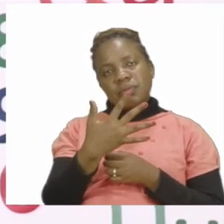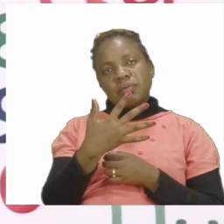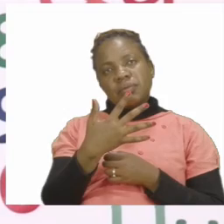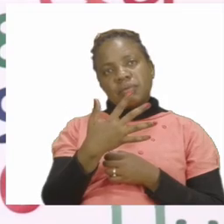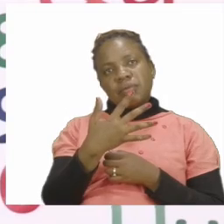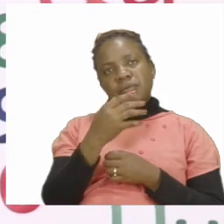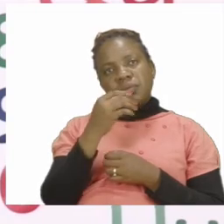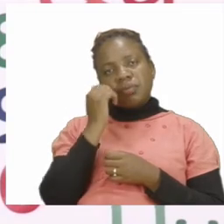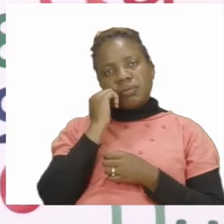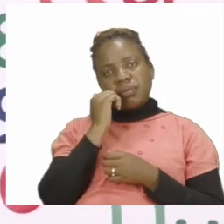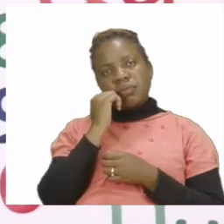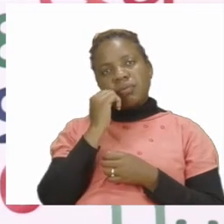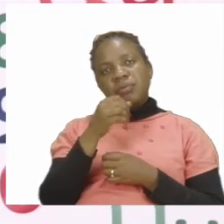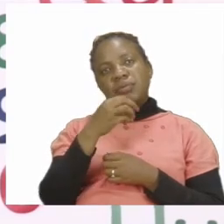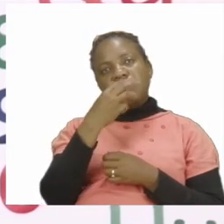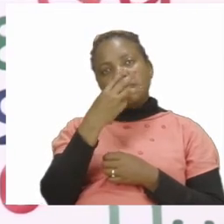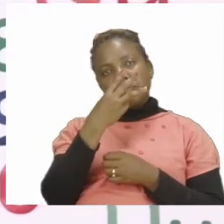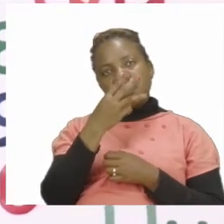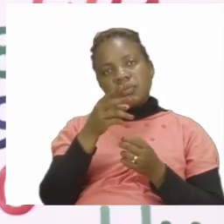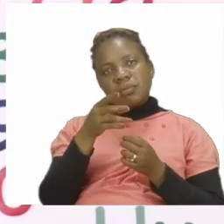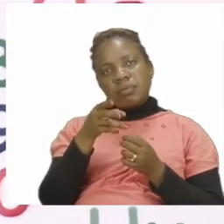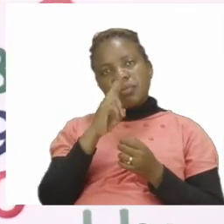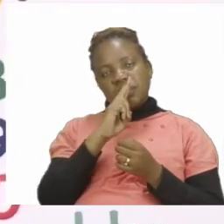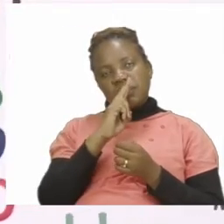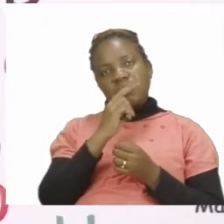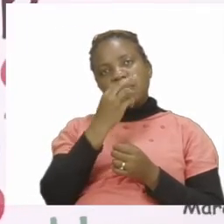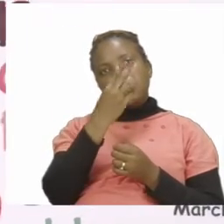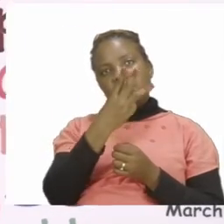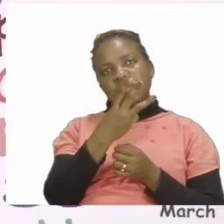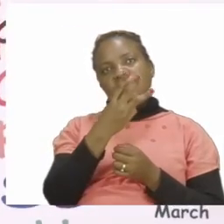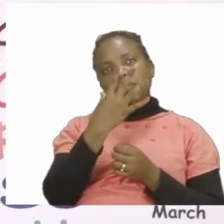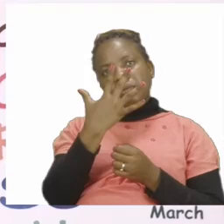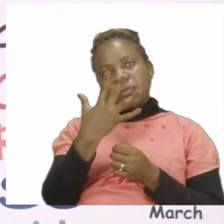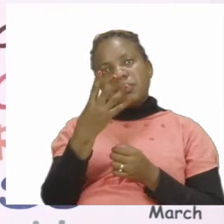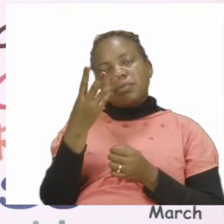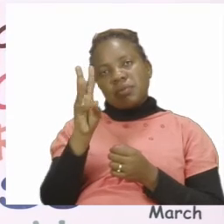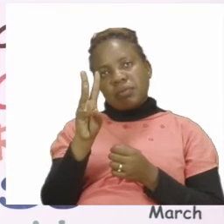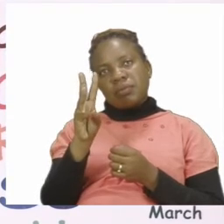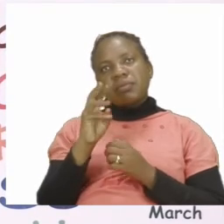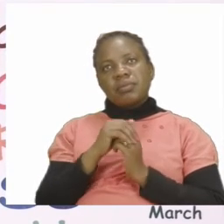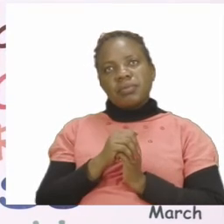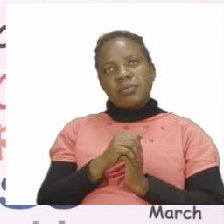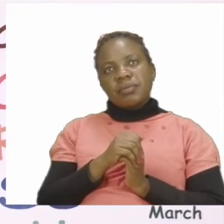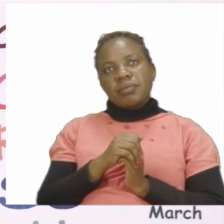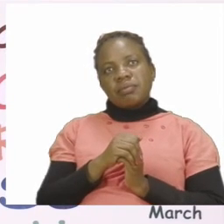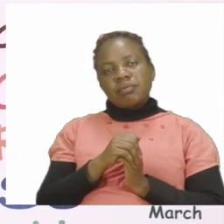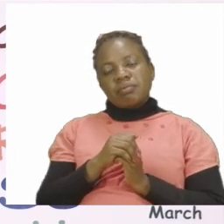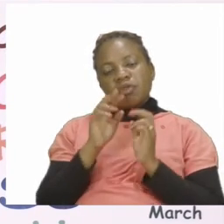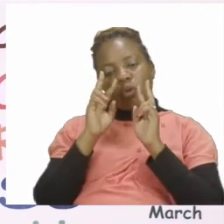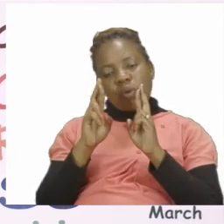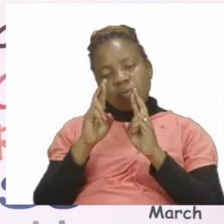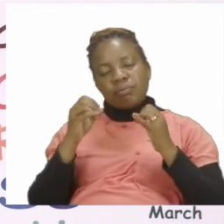356. Right. I hope you will have so much fun finishing and doing all your sums, boys